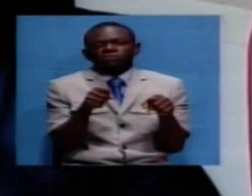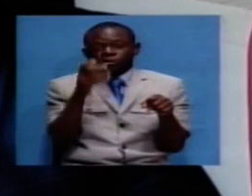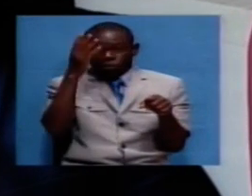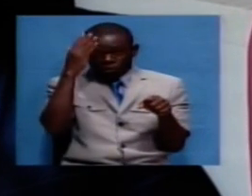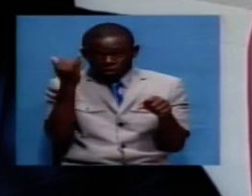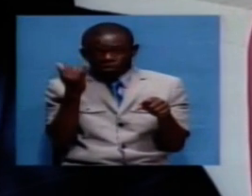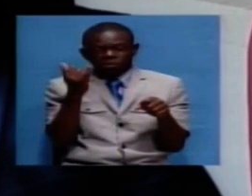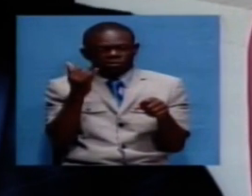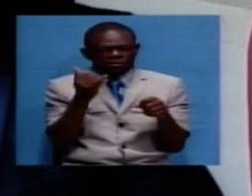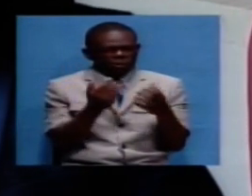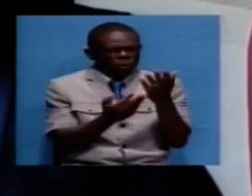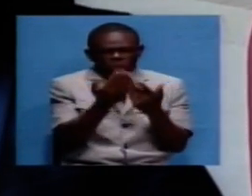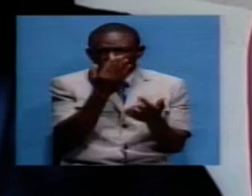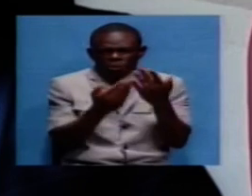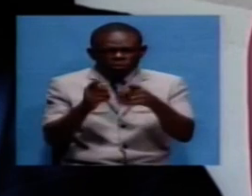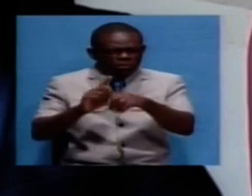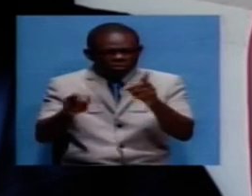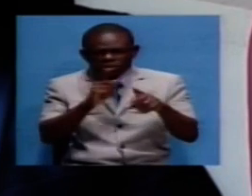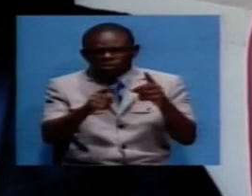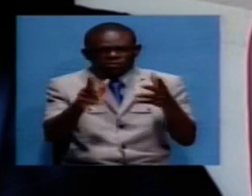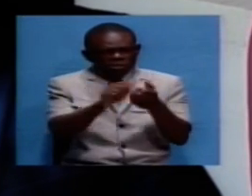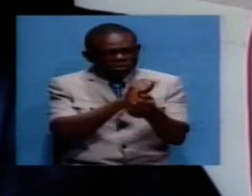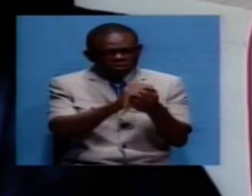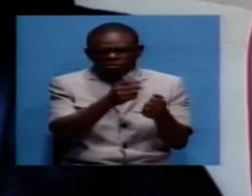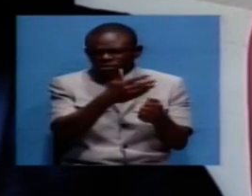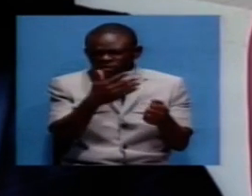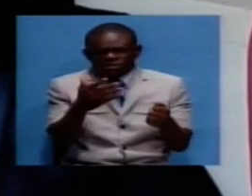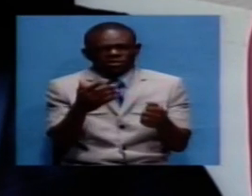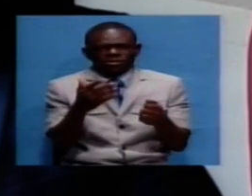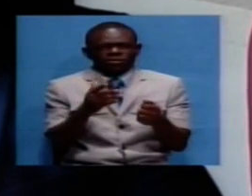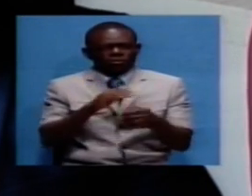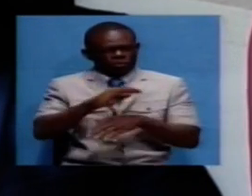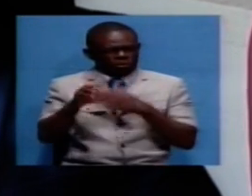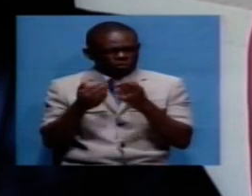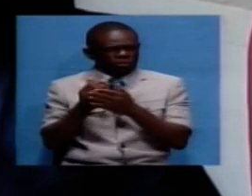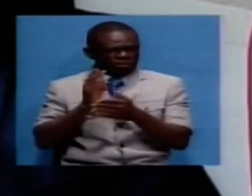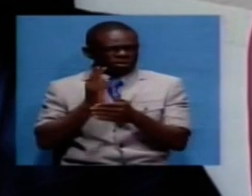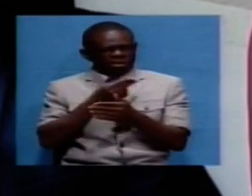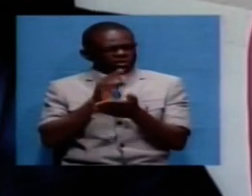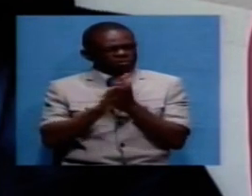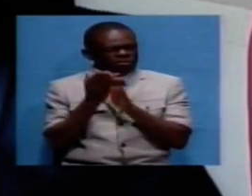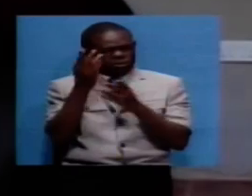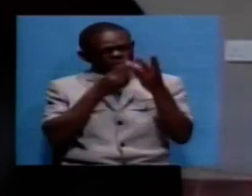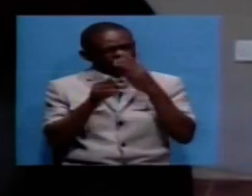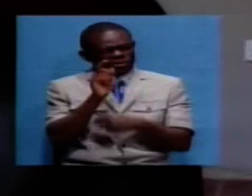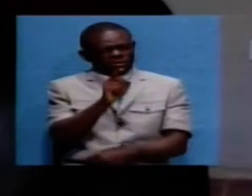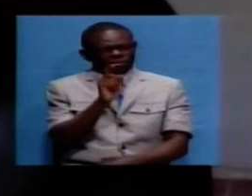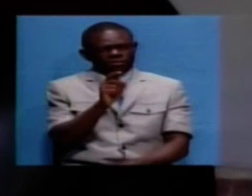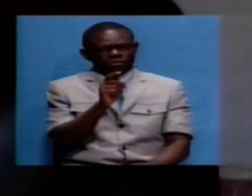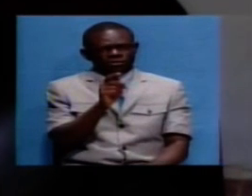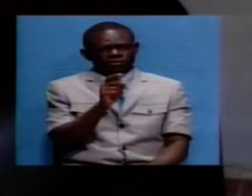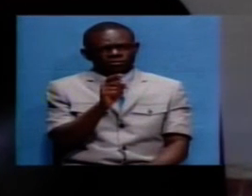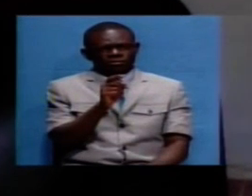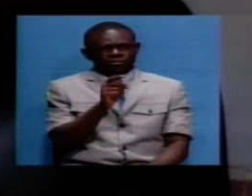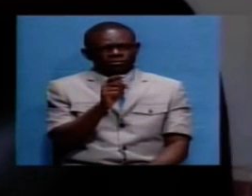these strange fires, I think are a source of concern to each and every normal human being. And we therefore